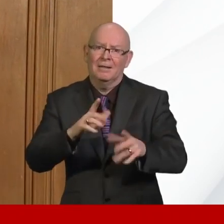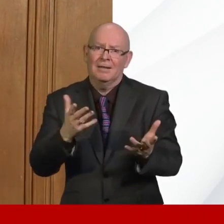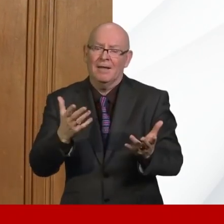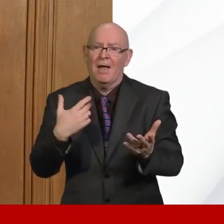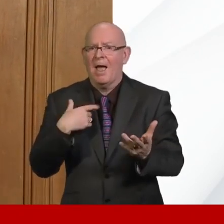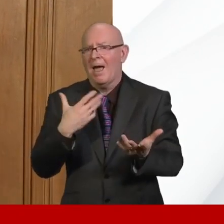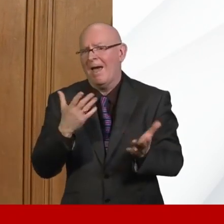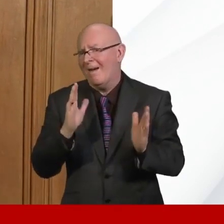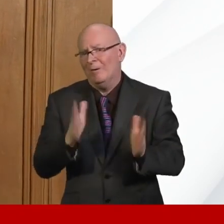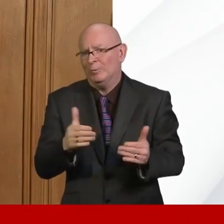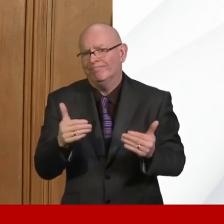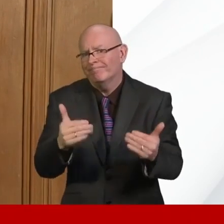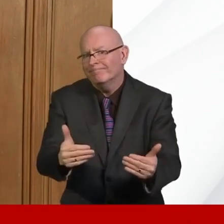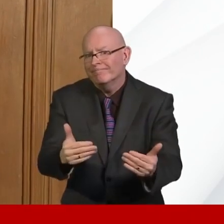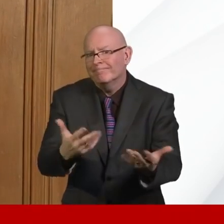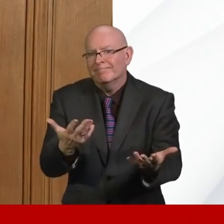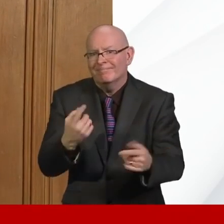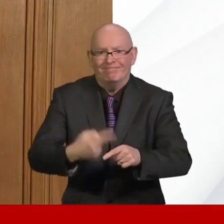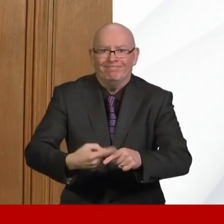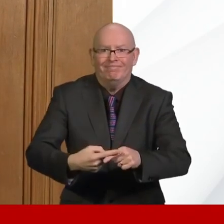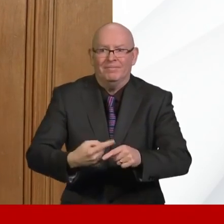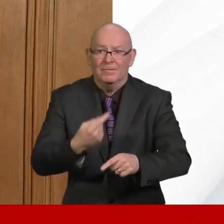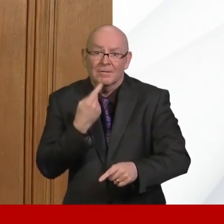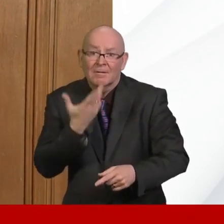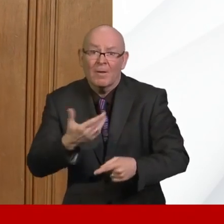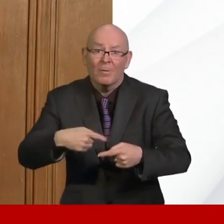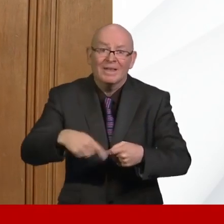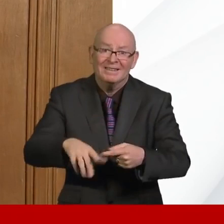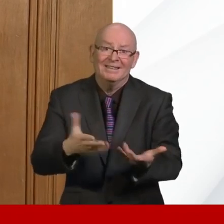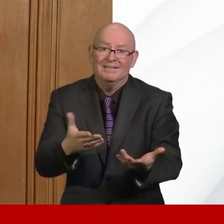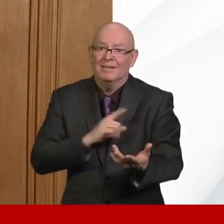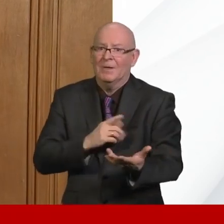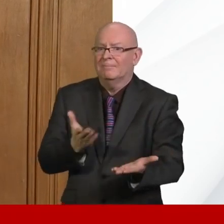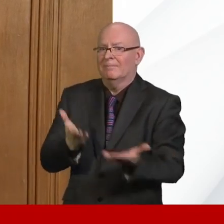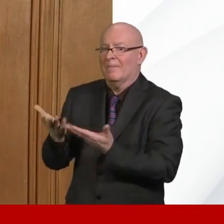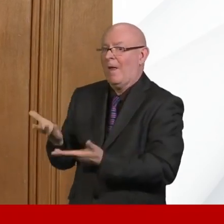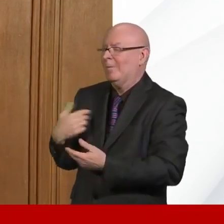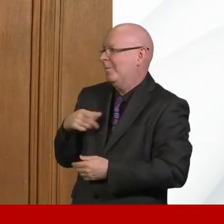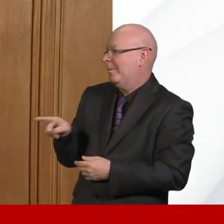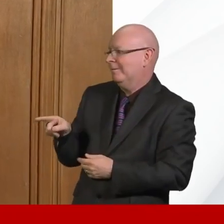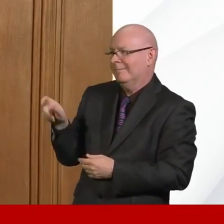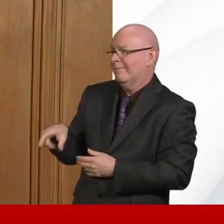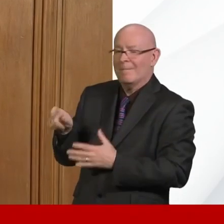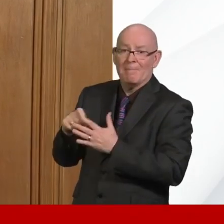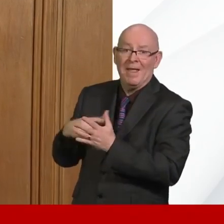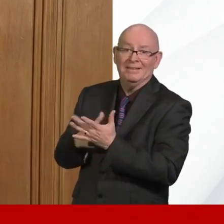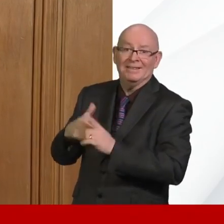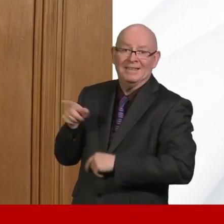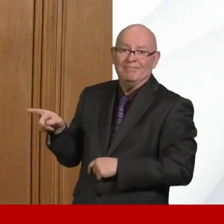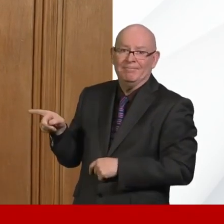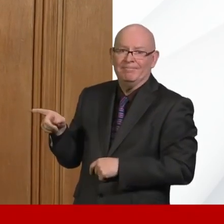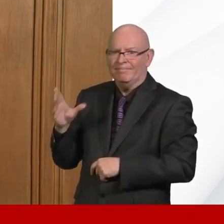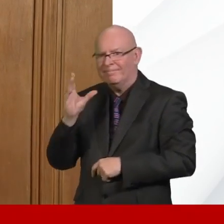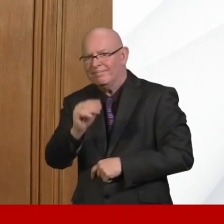Thank you. Overriding consideration, as always, save lives, protect the most vulnerable people from this illness. The